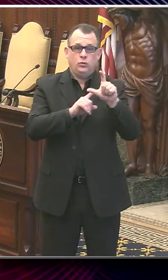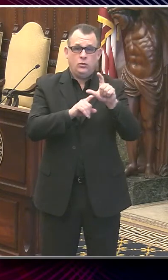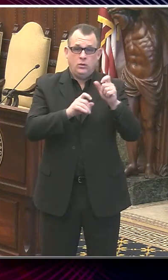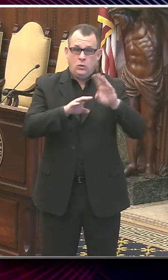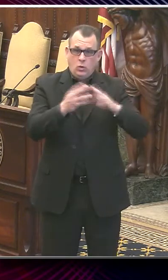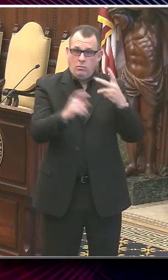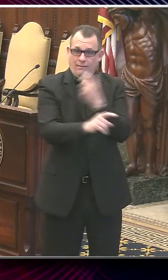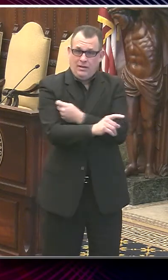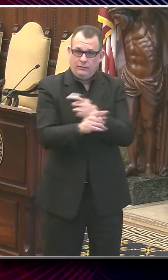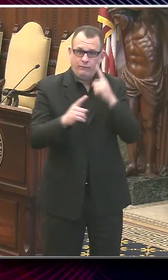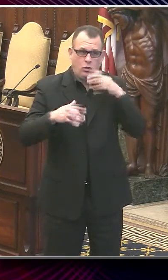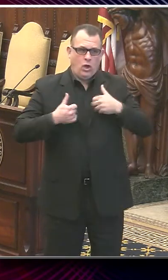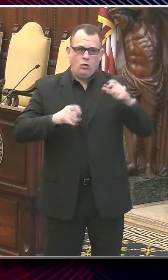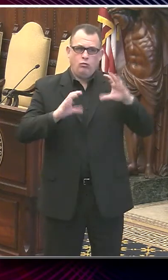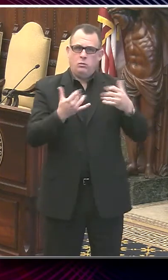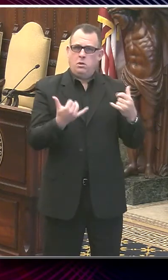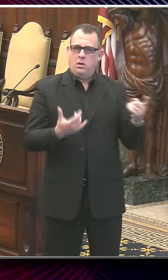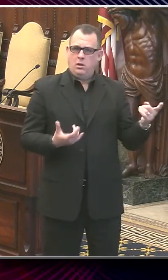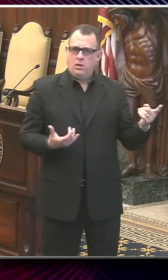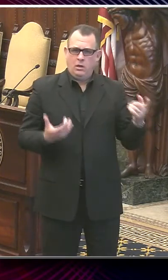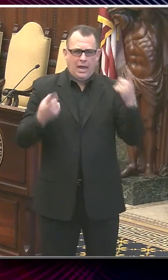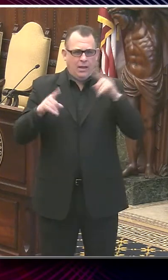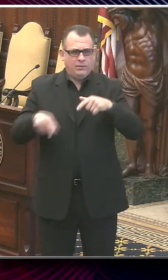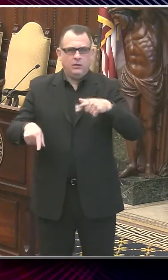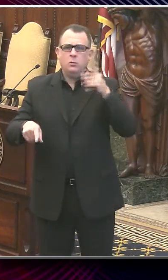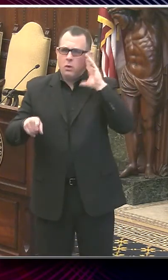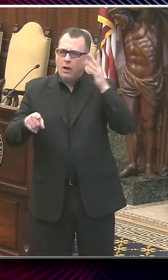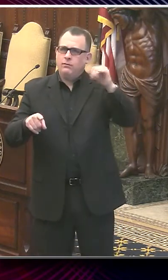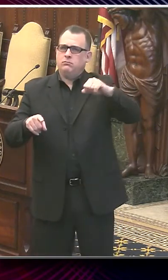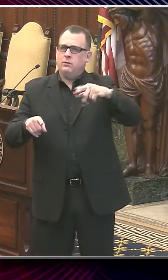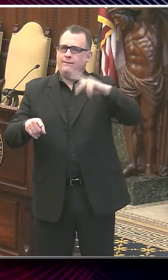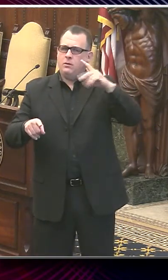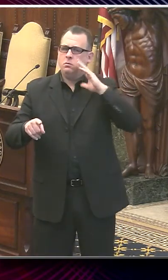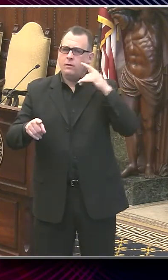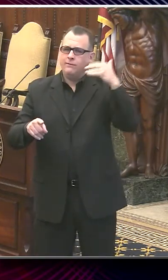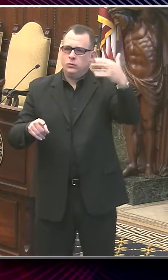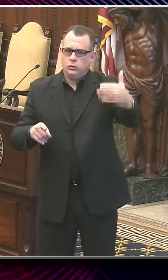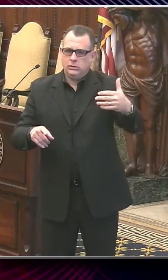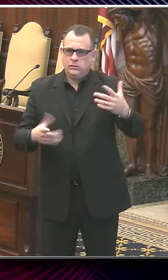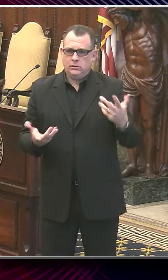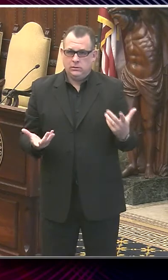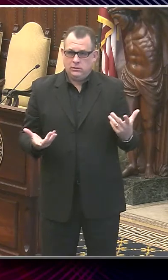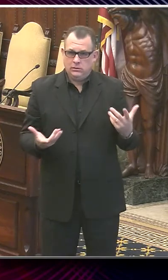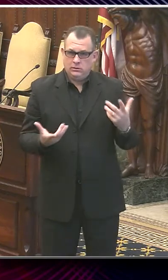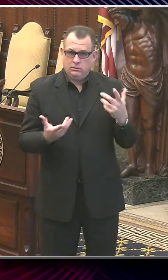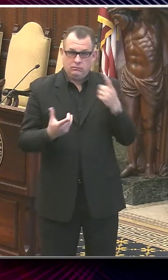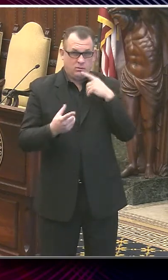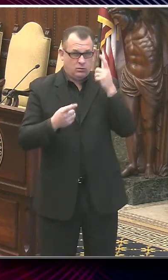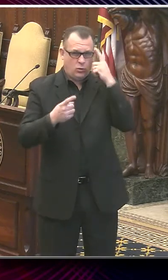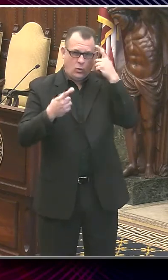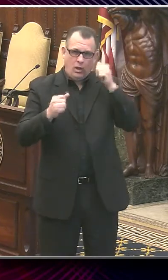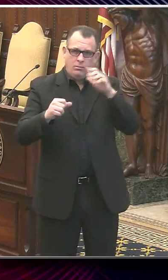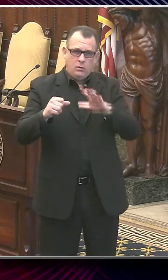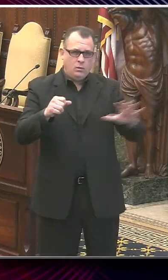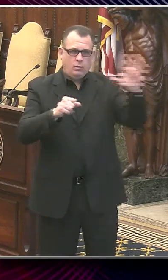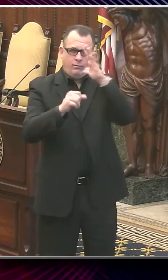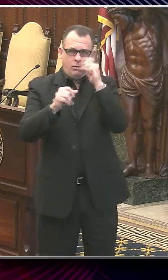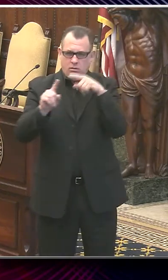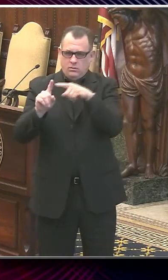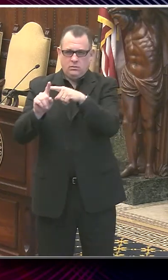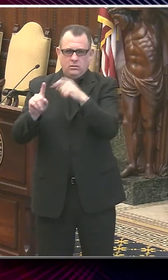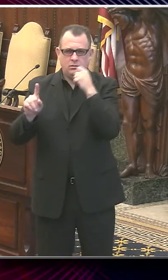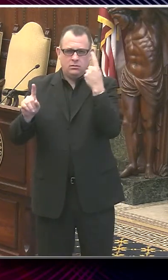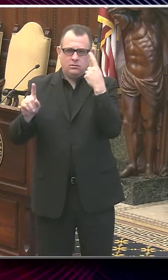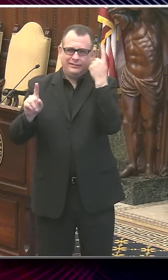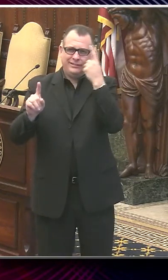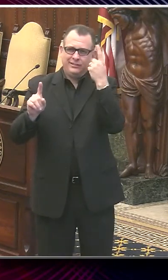Is this, I know that's going to happen eventually in April, but is this something that, since it's happening around us, is something that you're considering doing in Philadelphia in the